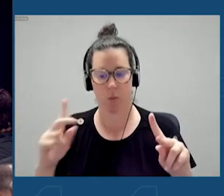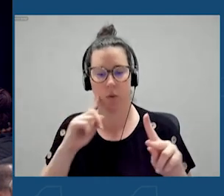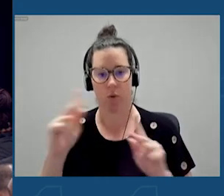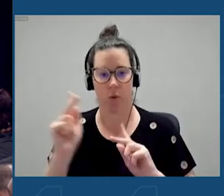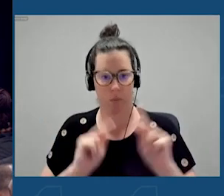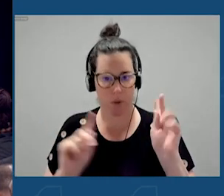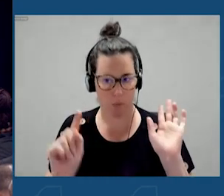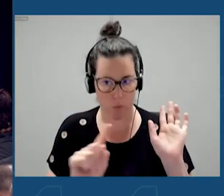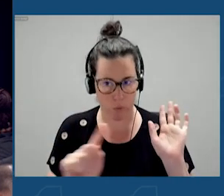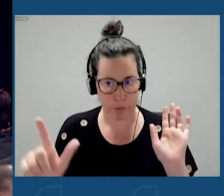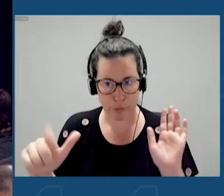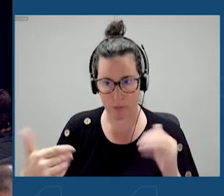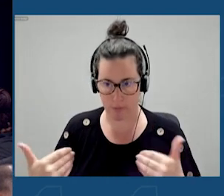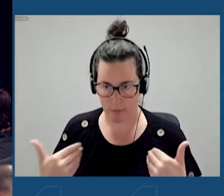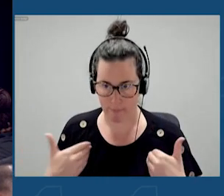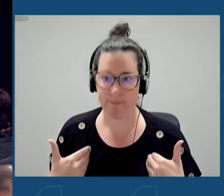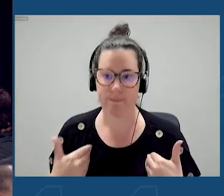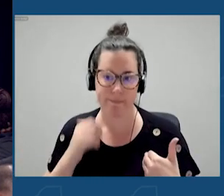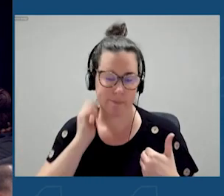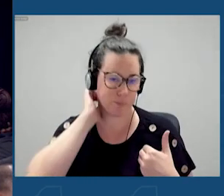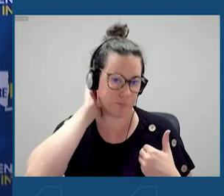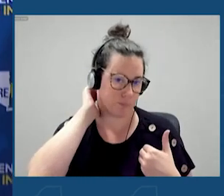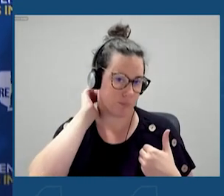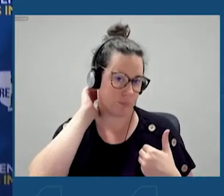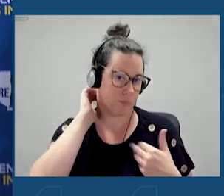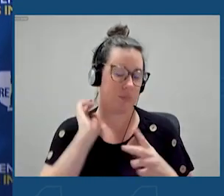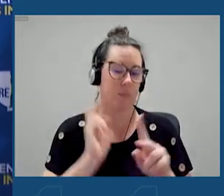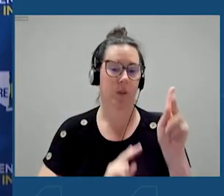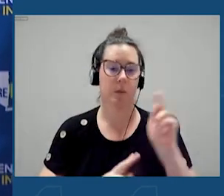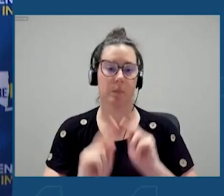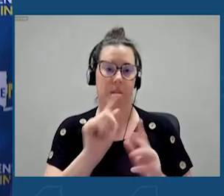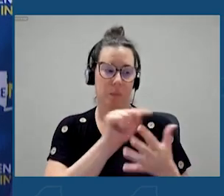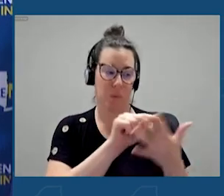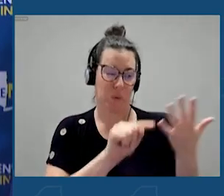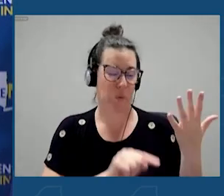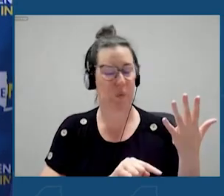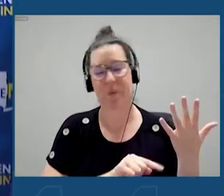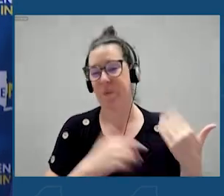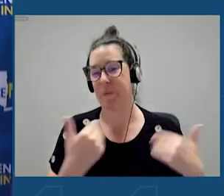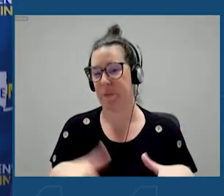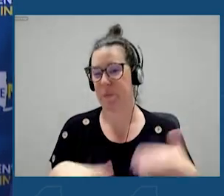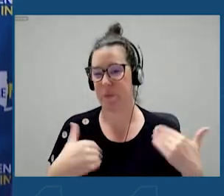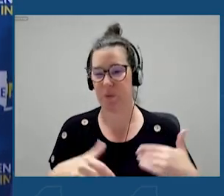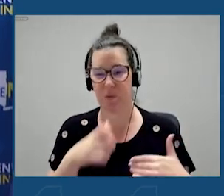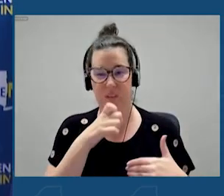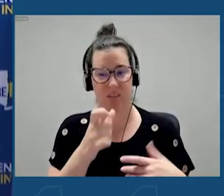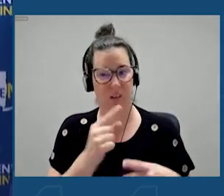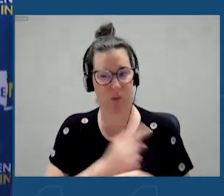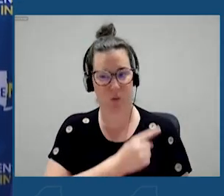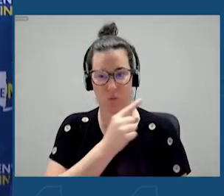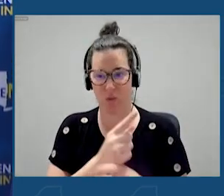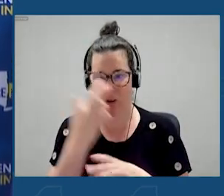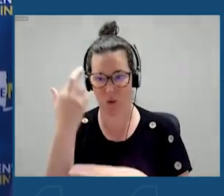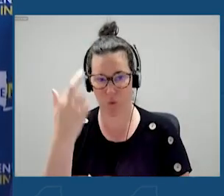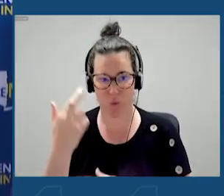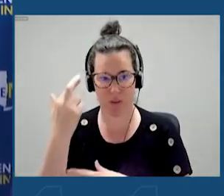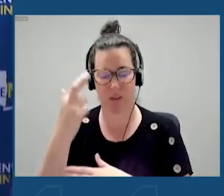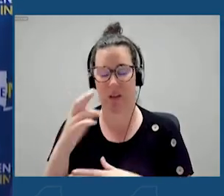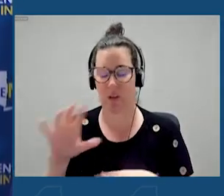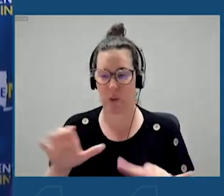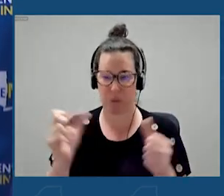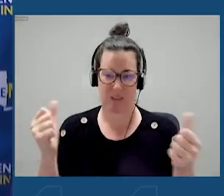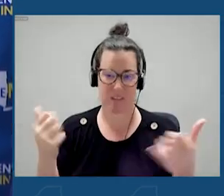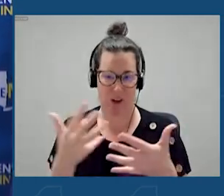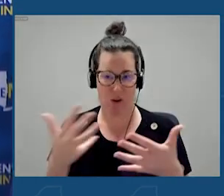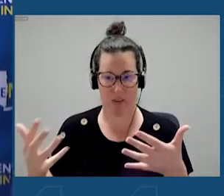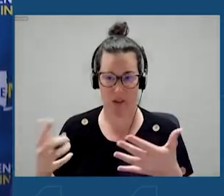should have them, and that we get the guys who are not in this business for the right reasons and doing some scary things. We need them